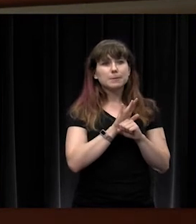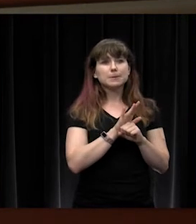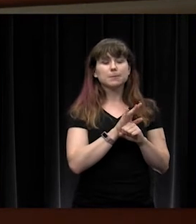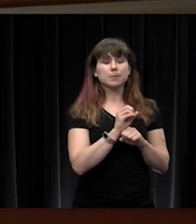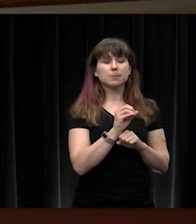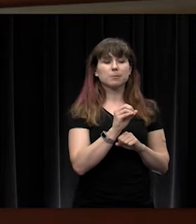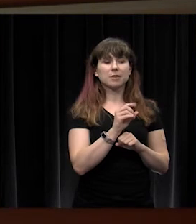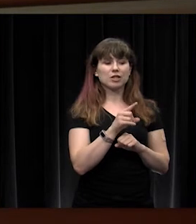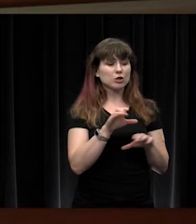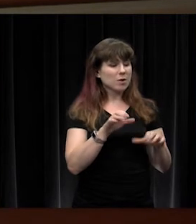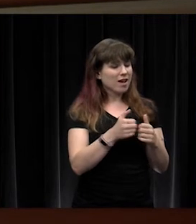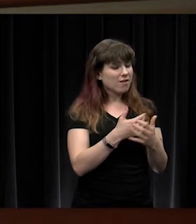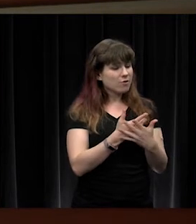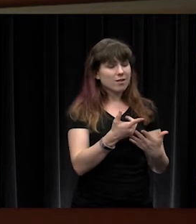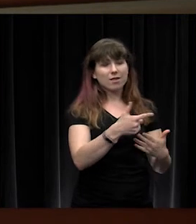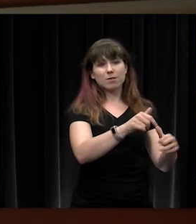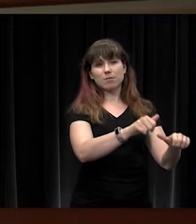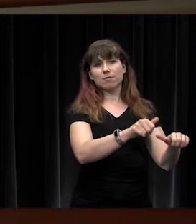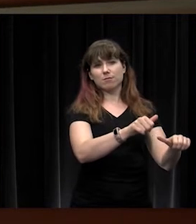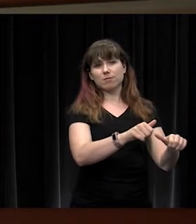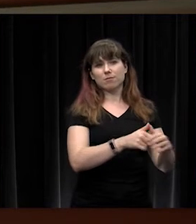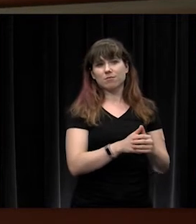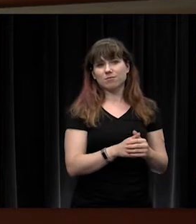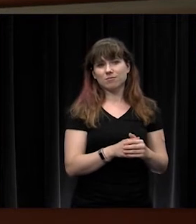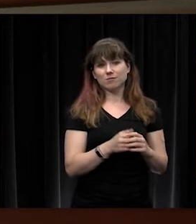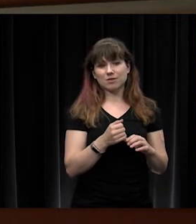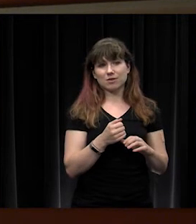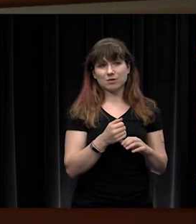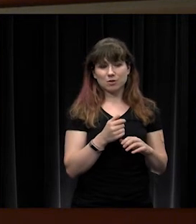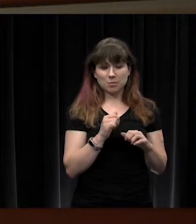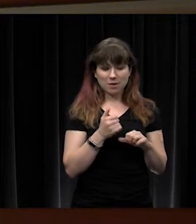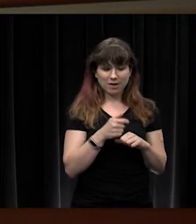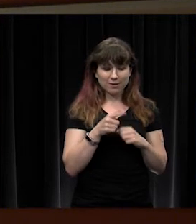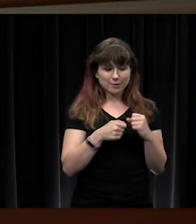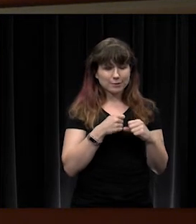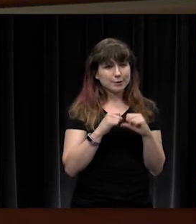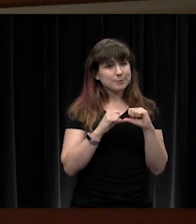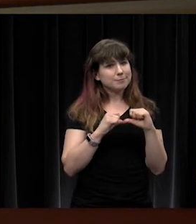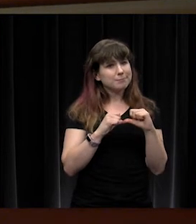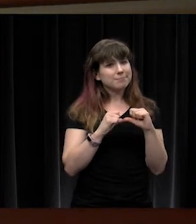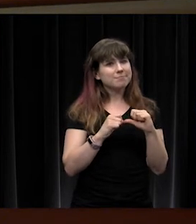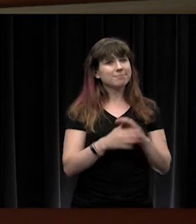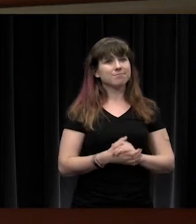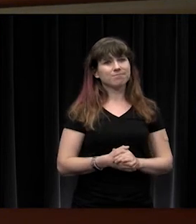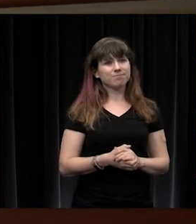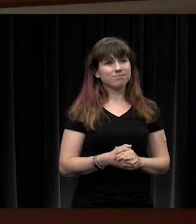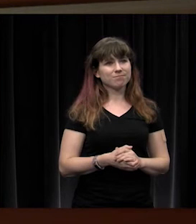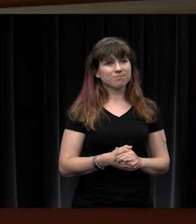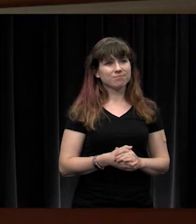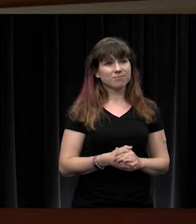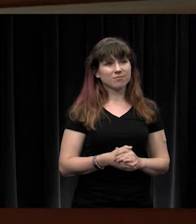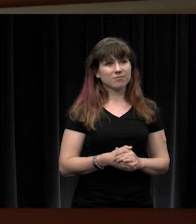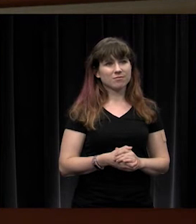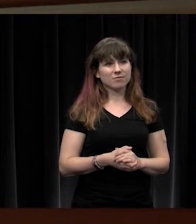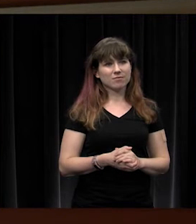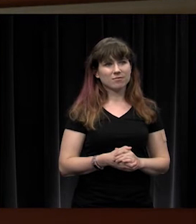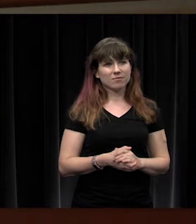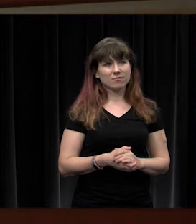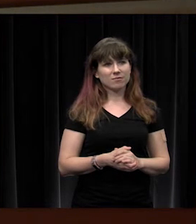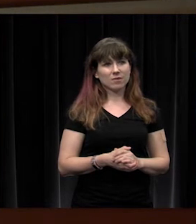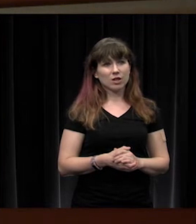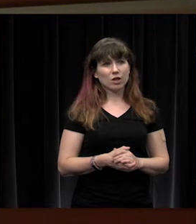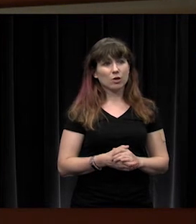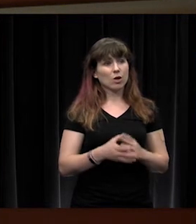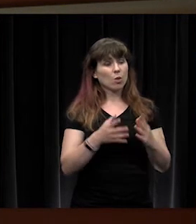doing everything they can to work this year, as we've demonstrated tonight, to seek another leader for